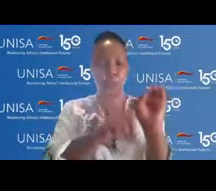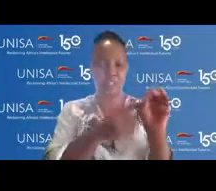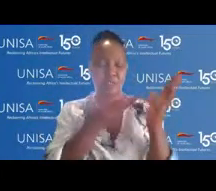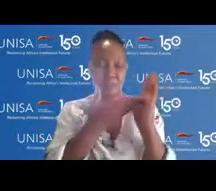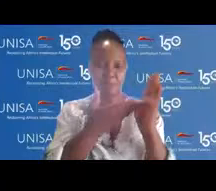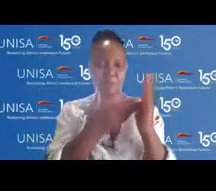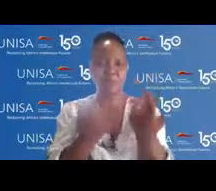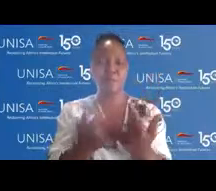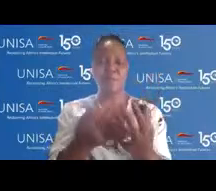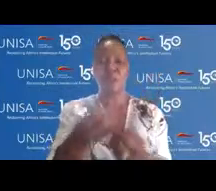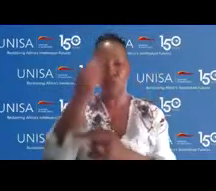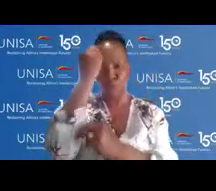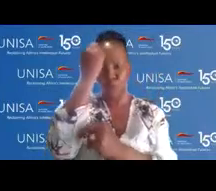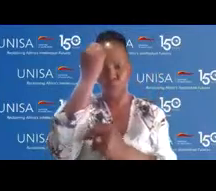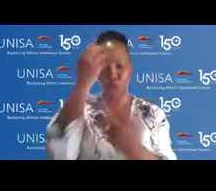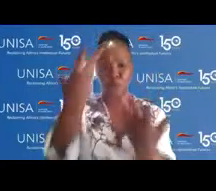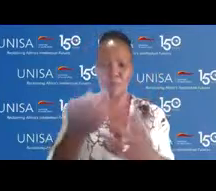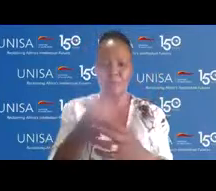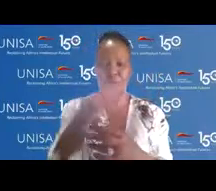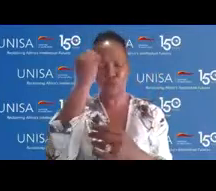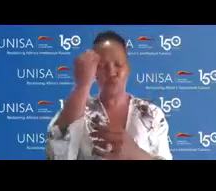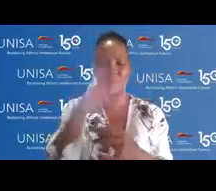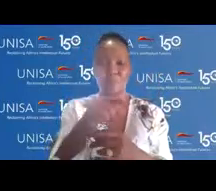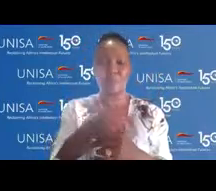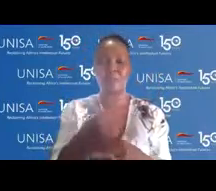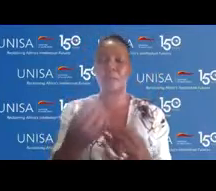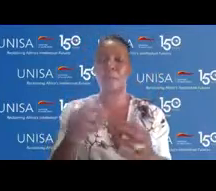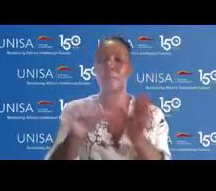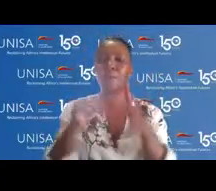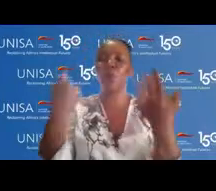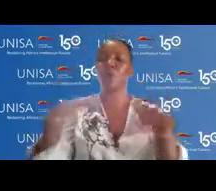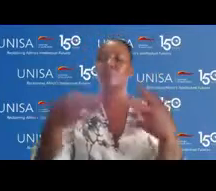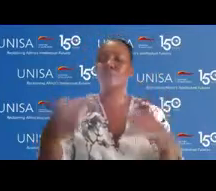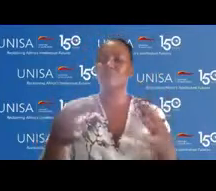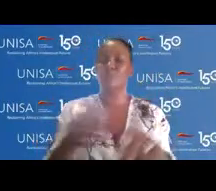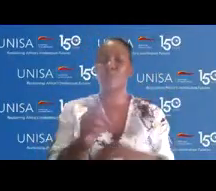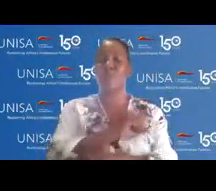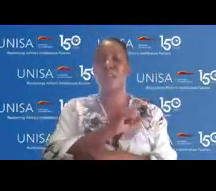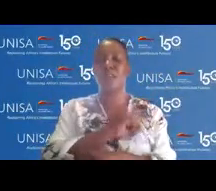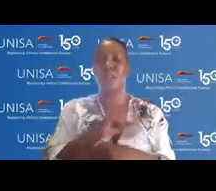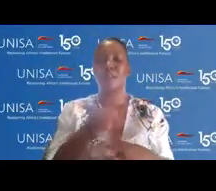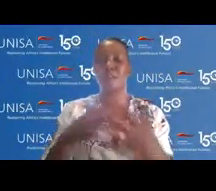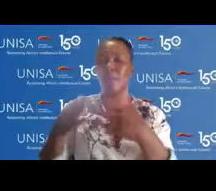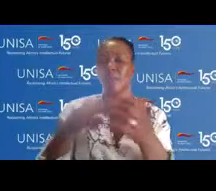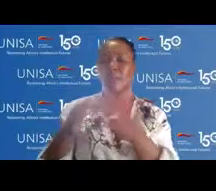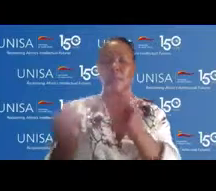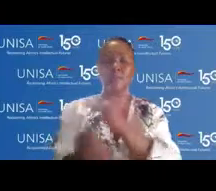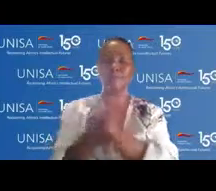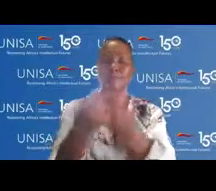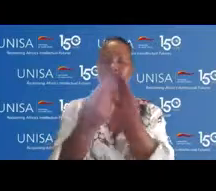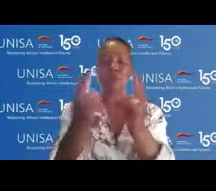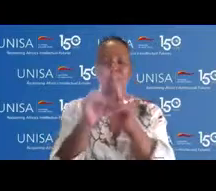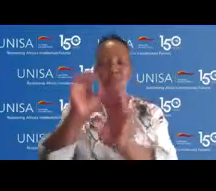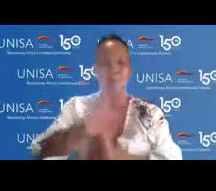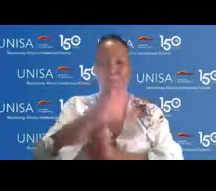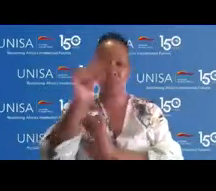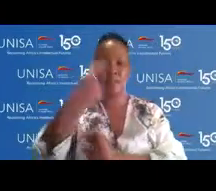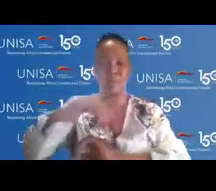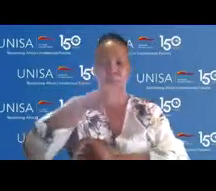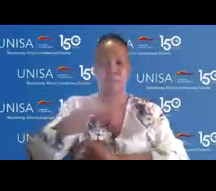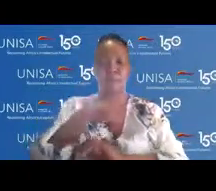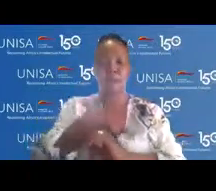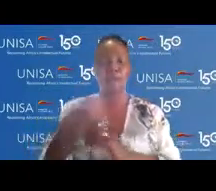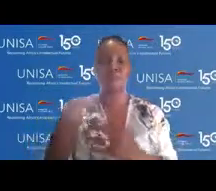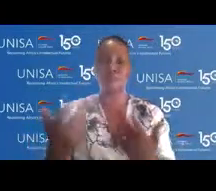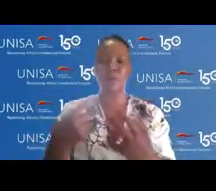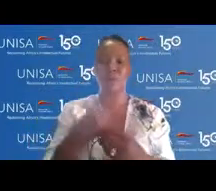news. I think the news is quite an important one as well, because whatever's happening at UNISA, guys, if there are issues, if things are down